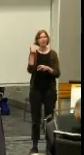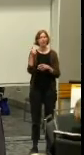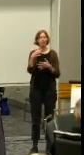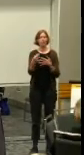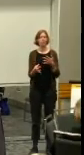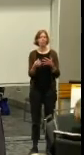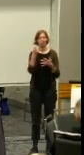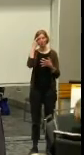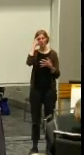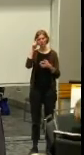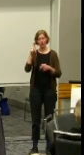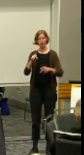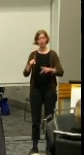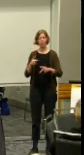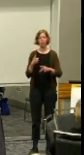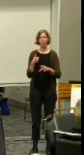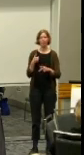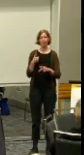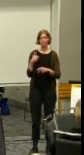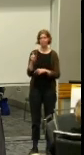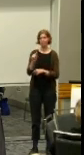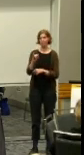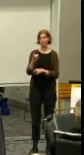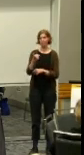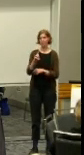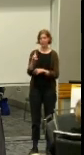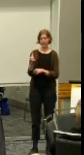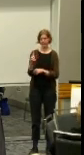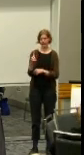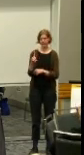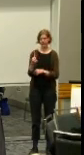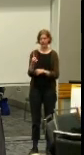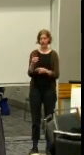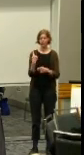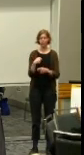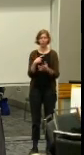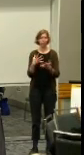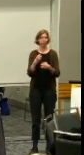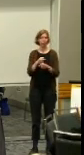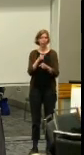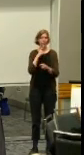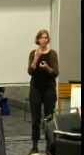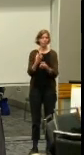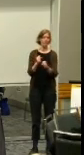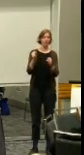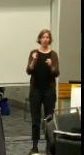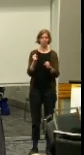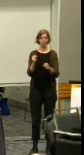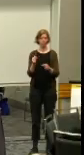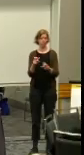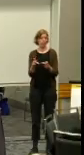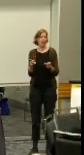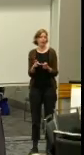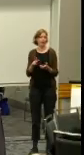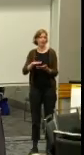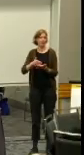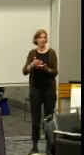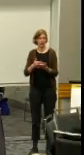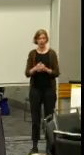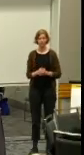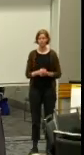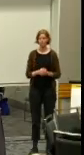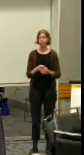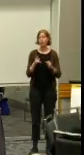reasons, what should be allowed in those units. The thought being also you could remove the microwave if you needed to,